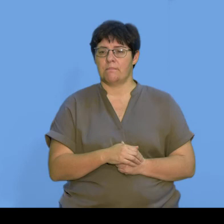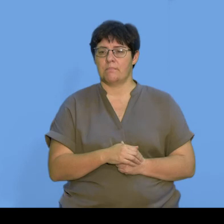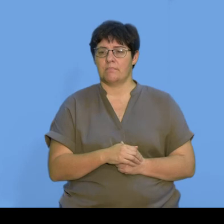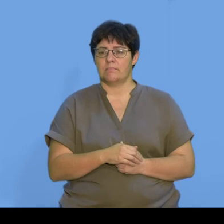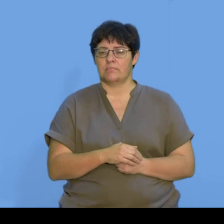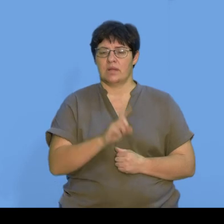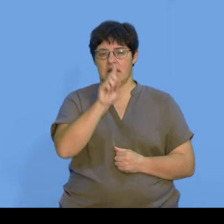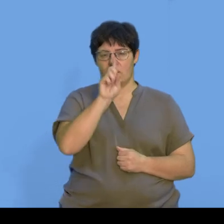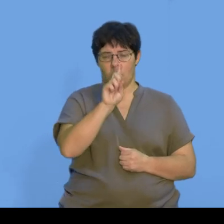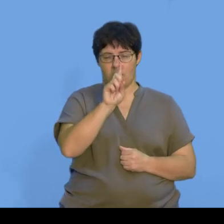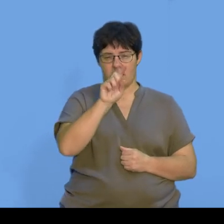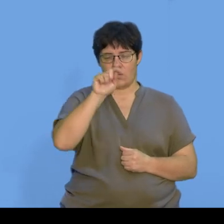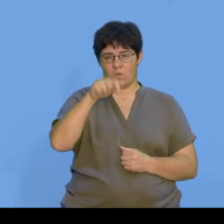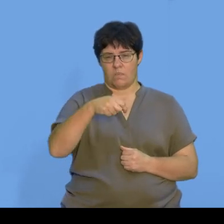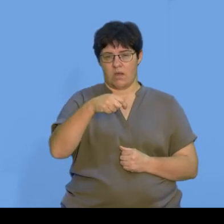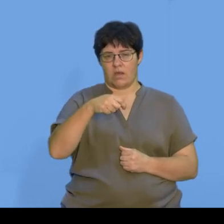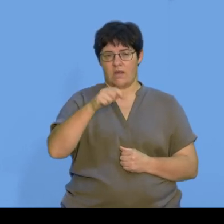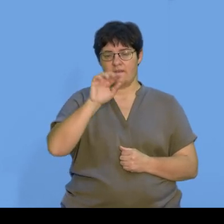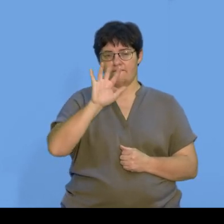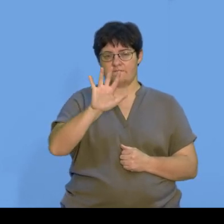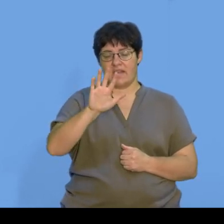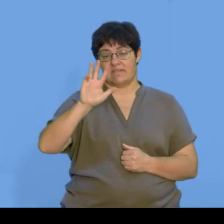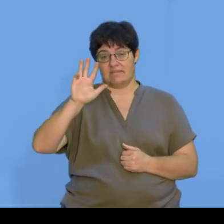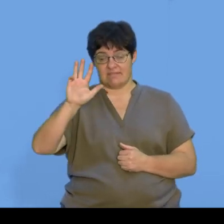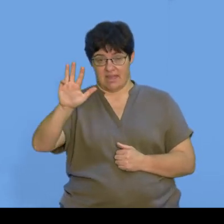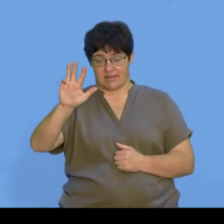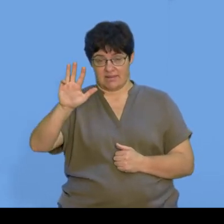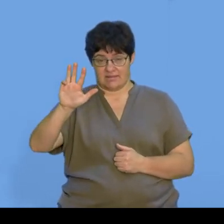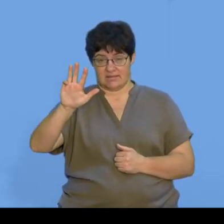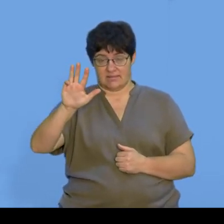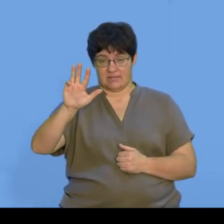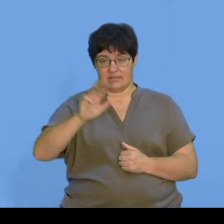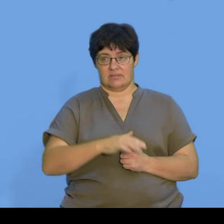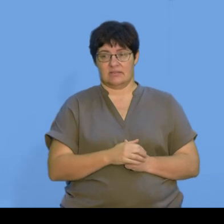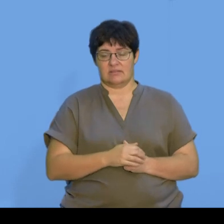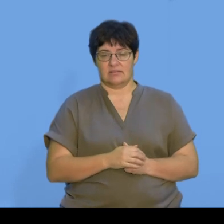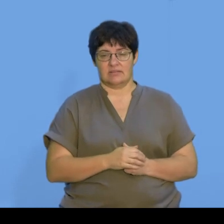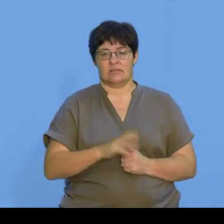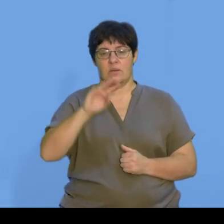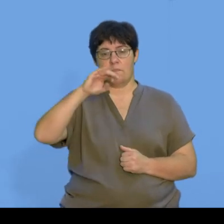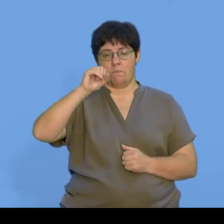get? This gives us, as a decimal fraction, 1.59, okay? Okay,